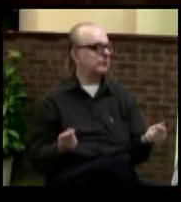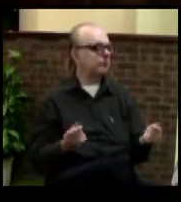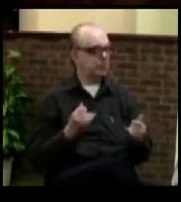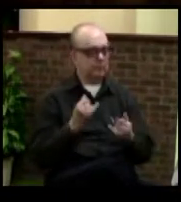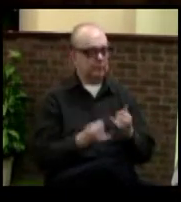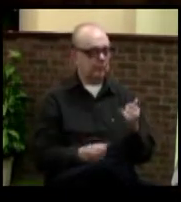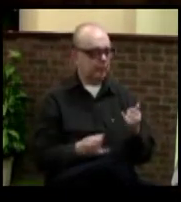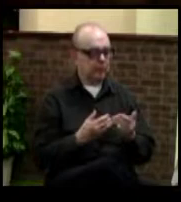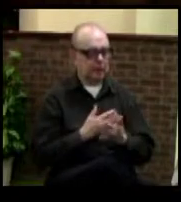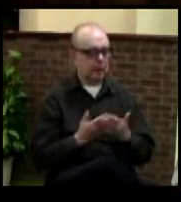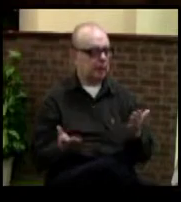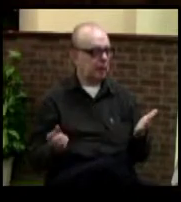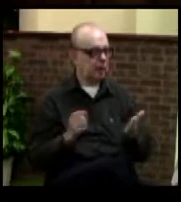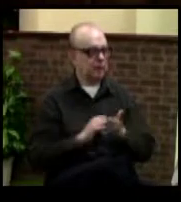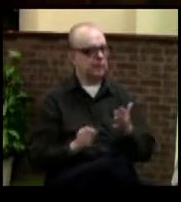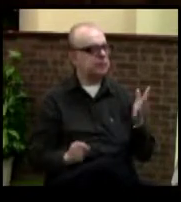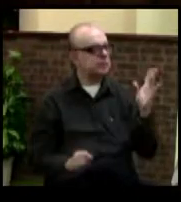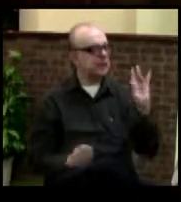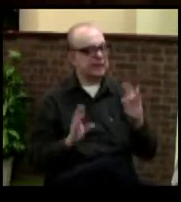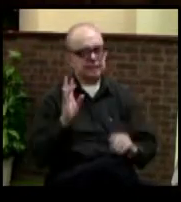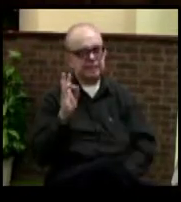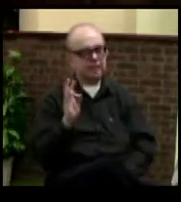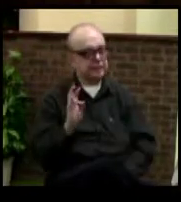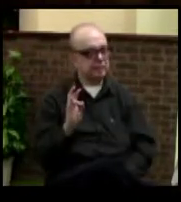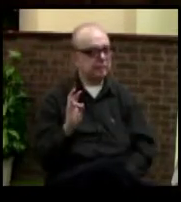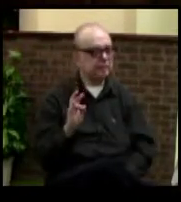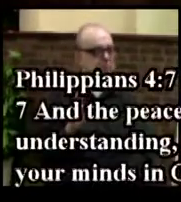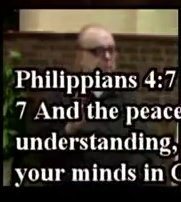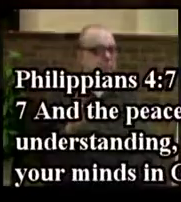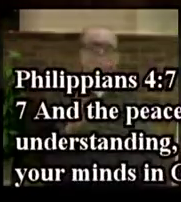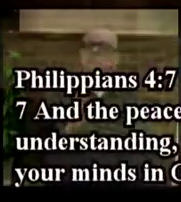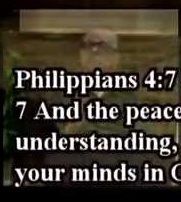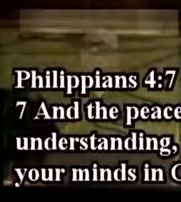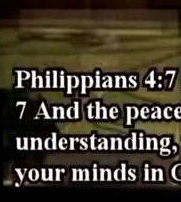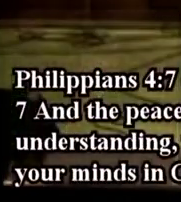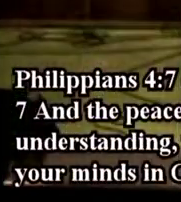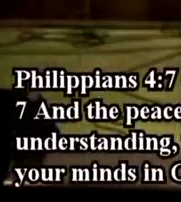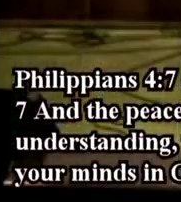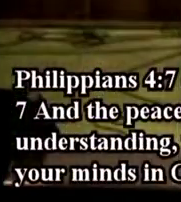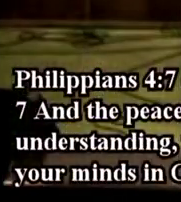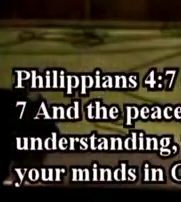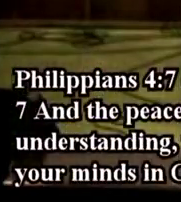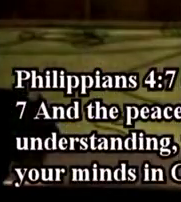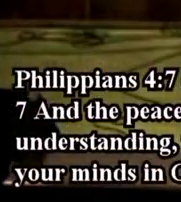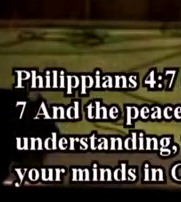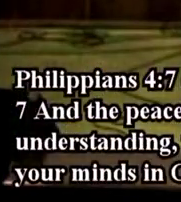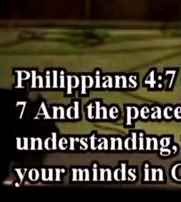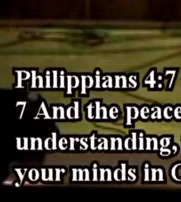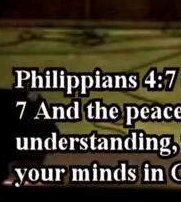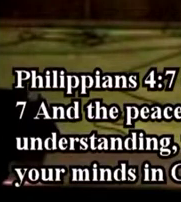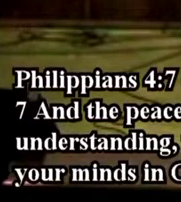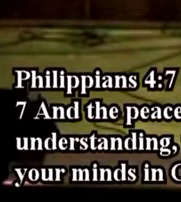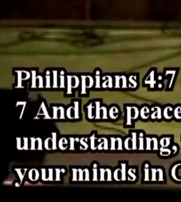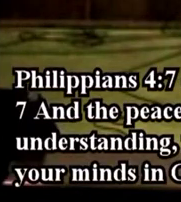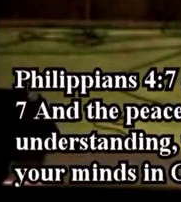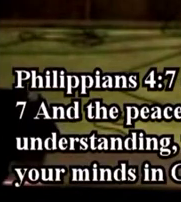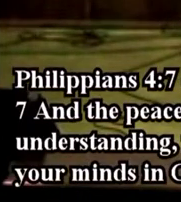then the last thing that he gives us is in verse number 7. Okay? And here's what he says. And the peace of God,